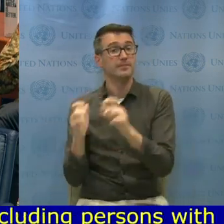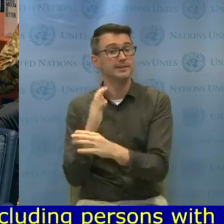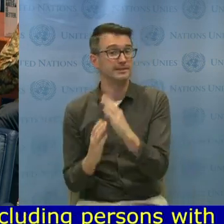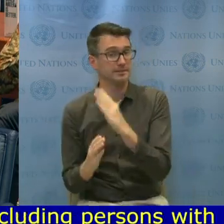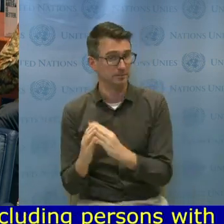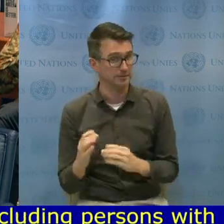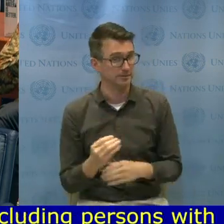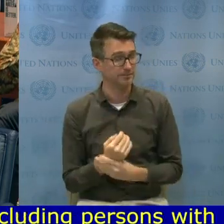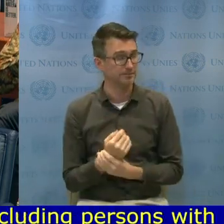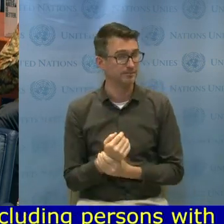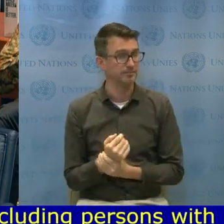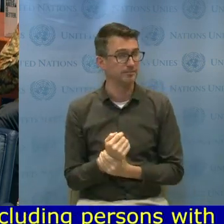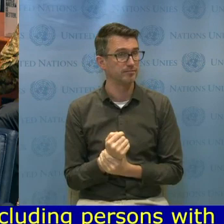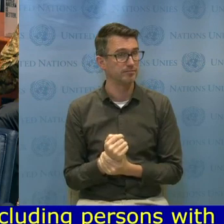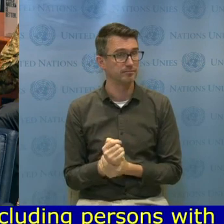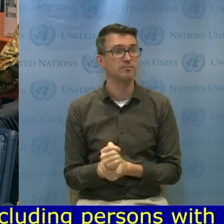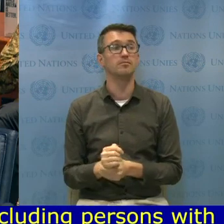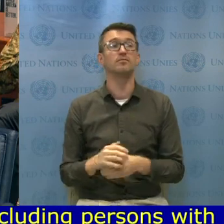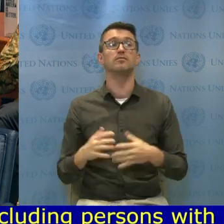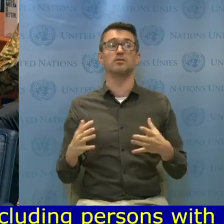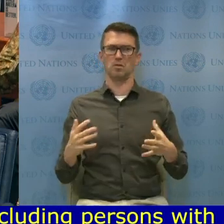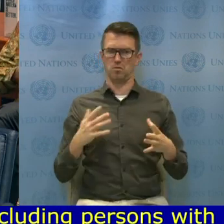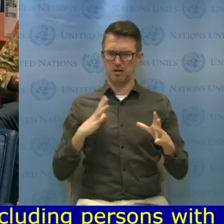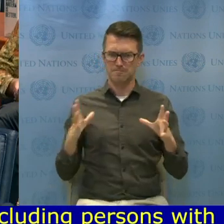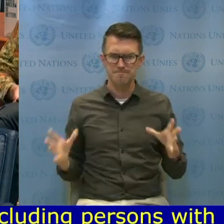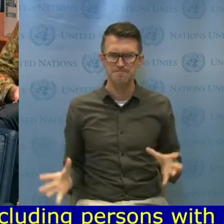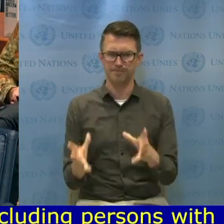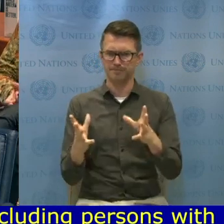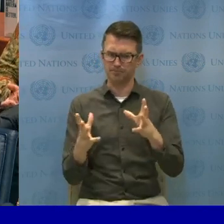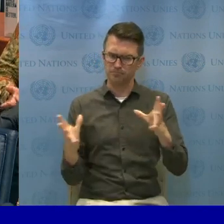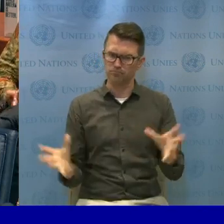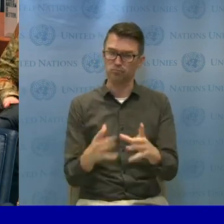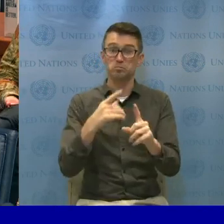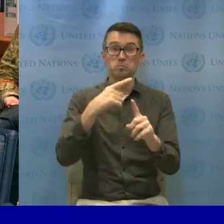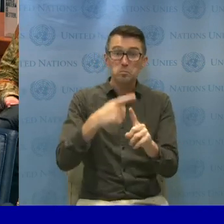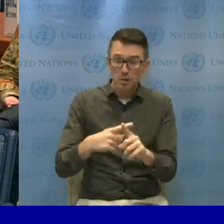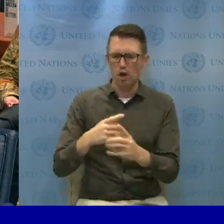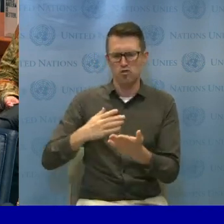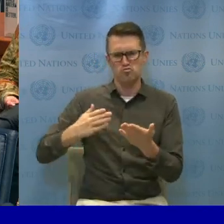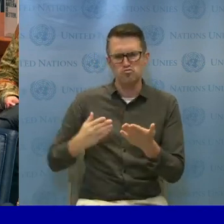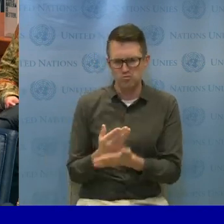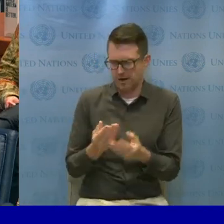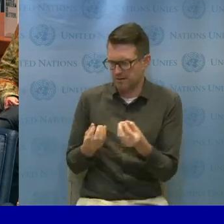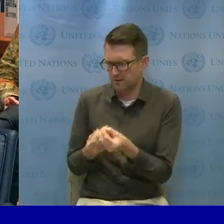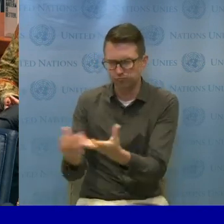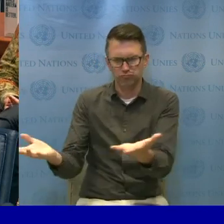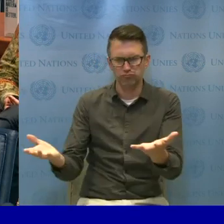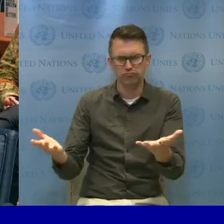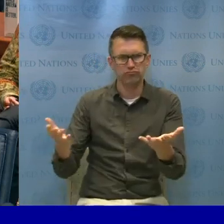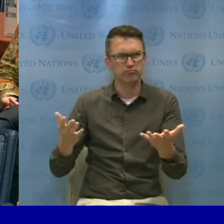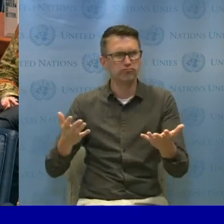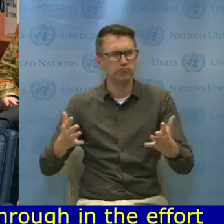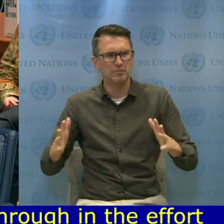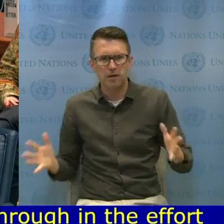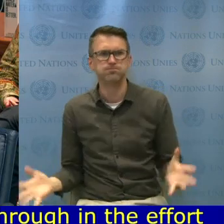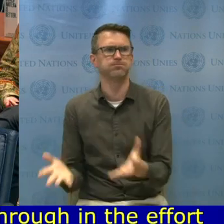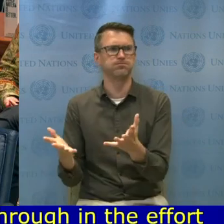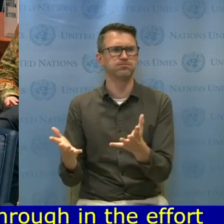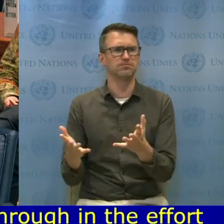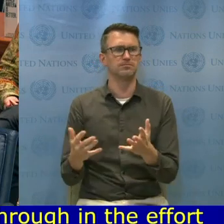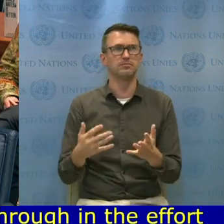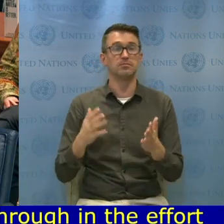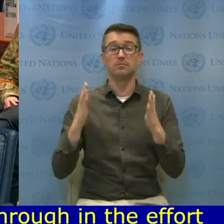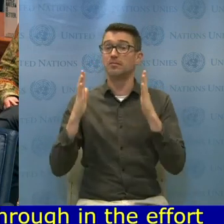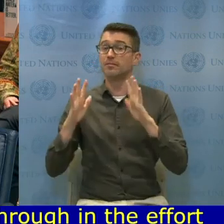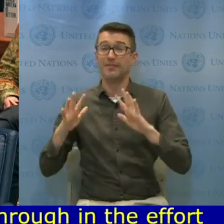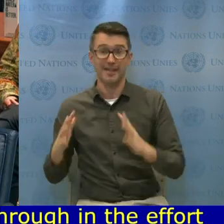promote and protect their rights is by changing the mindset of policymakers and community as a whole. The government mainstream a right-based